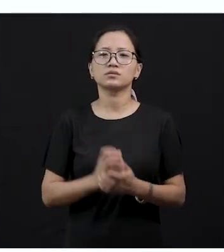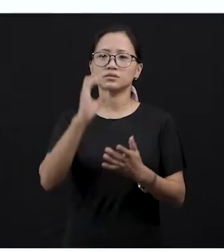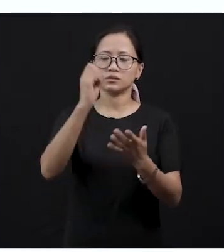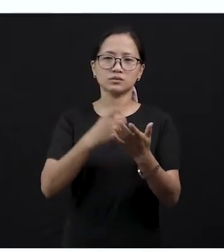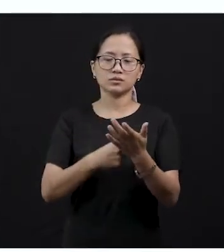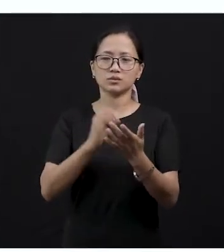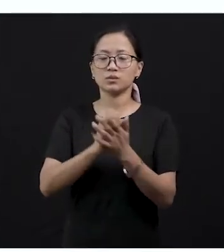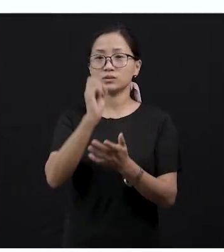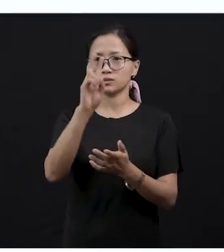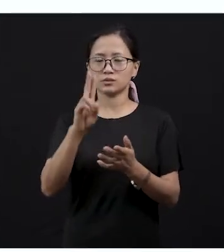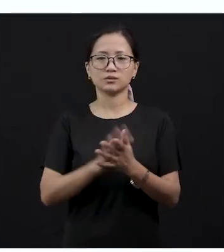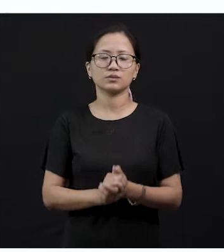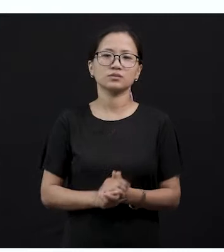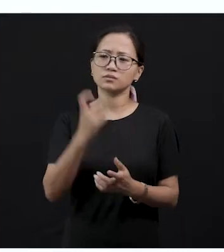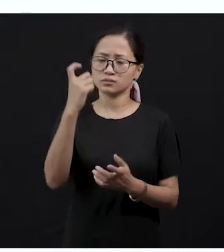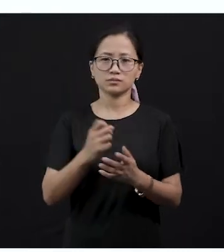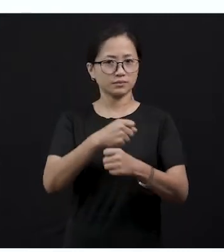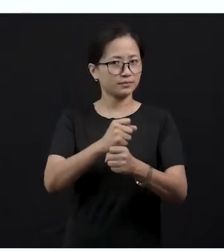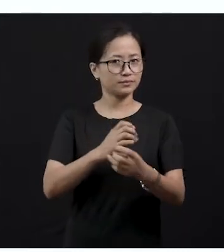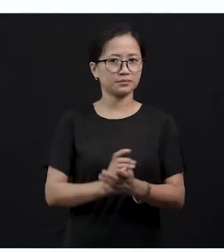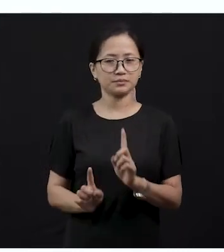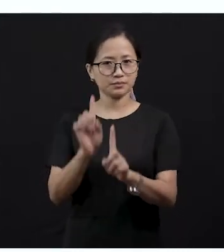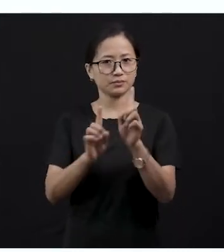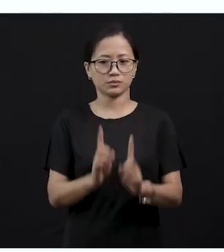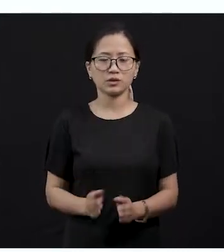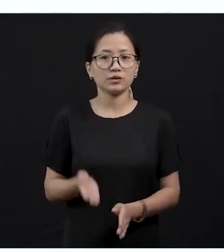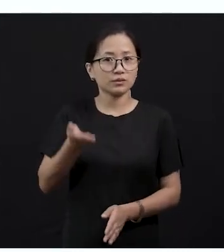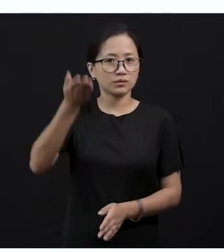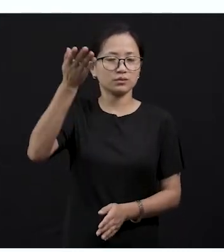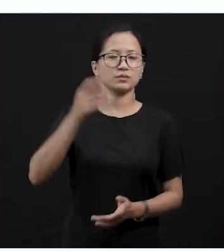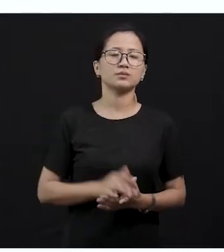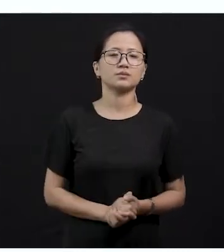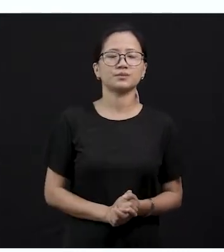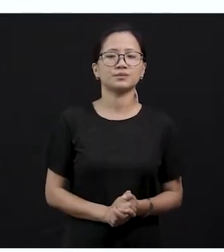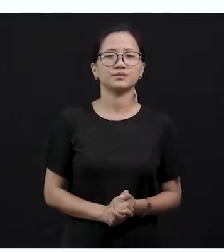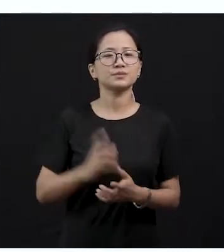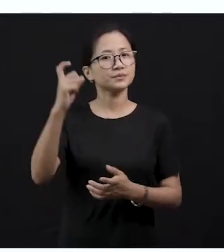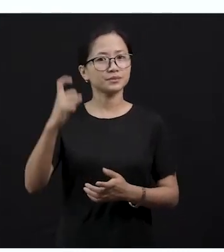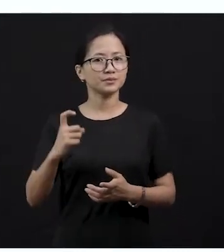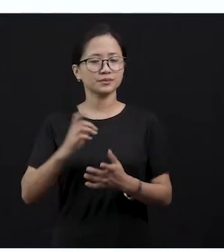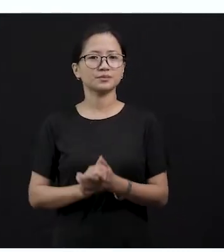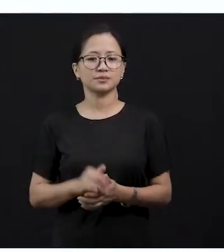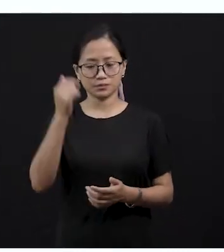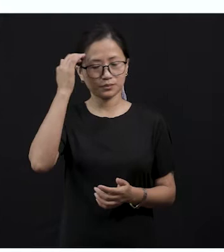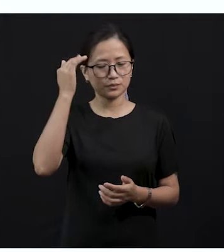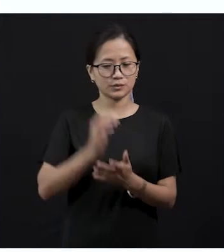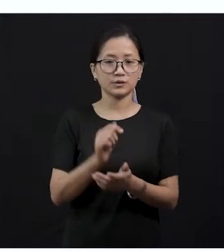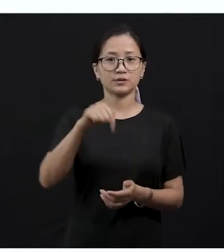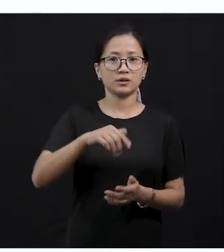make food and that way the plants, they grow. So we know now